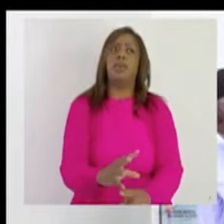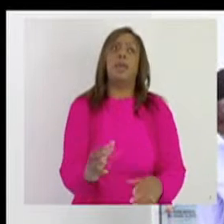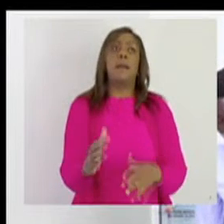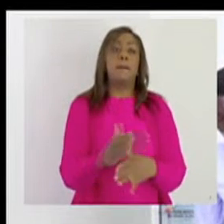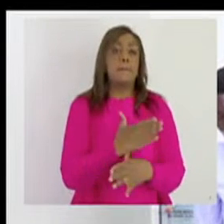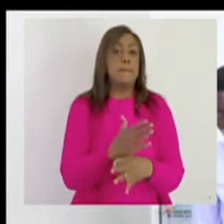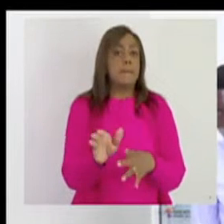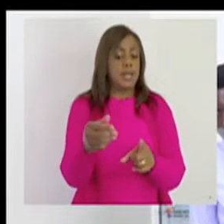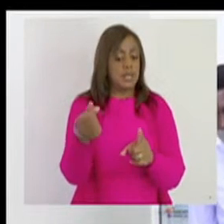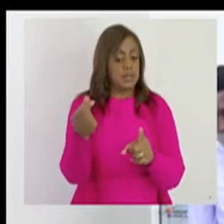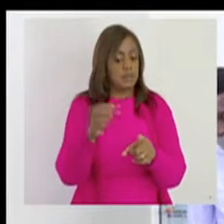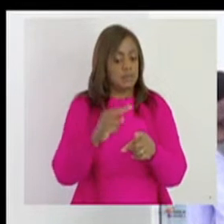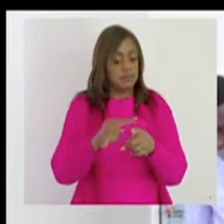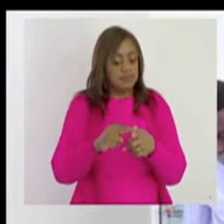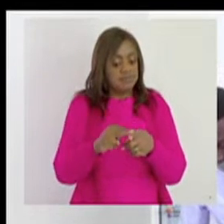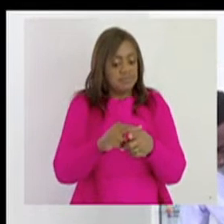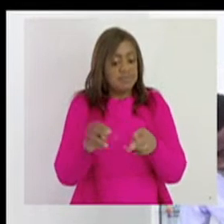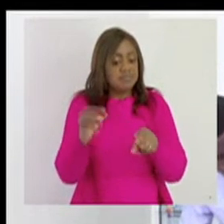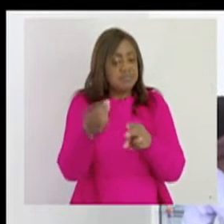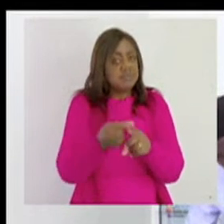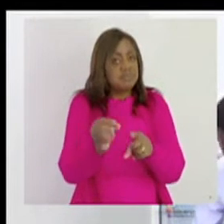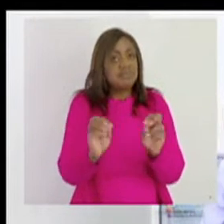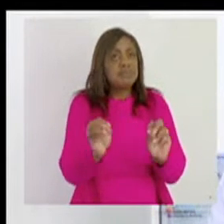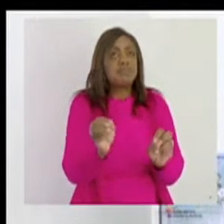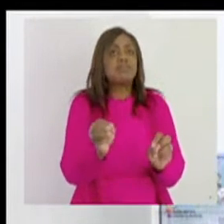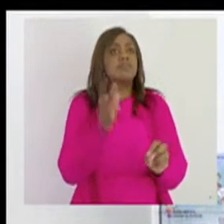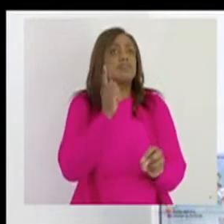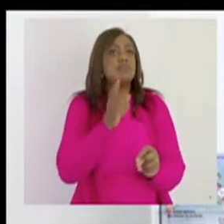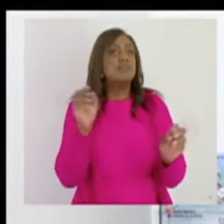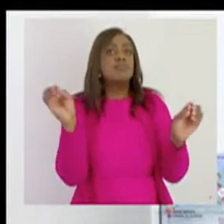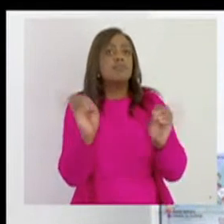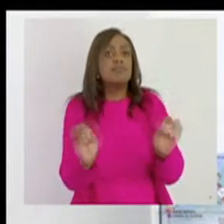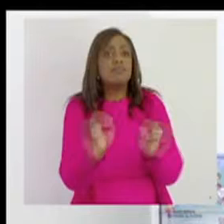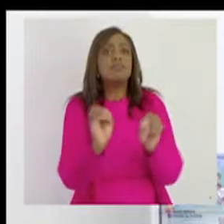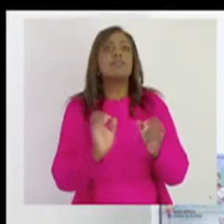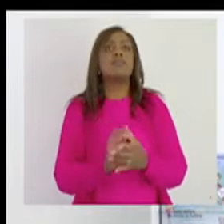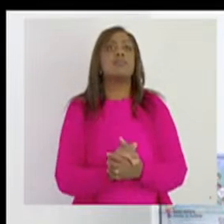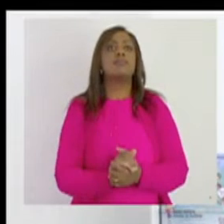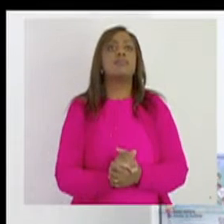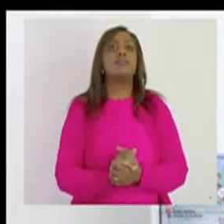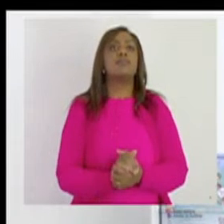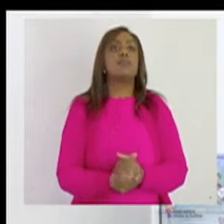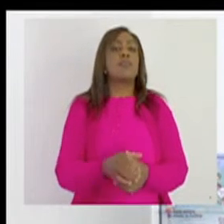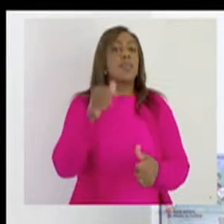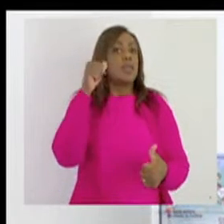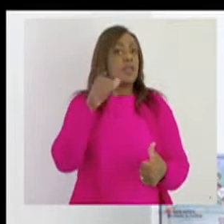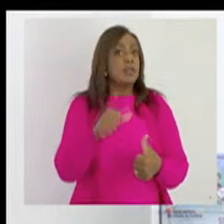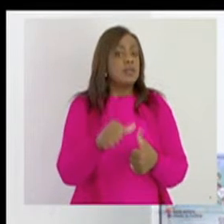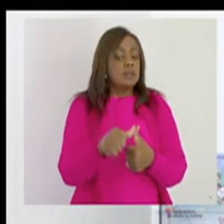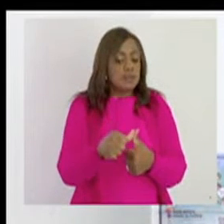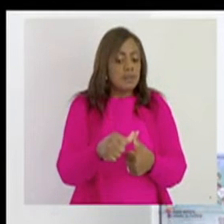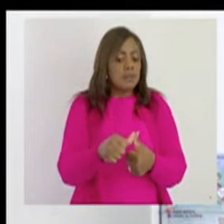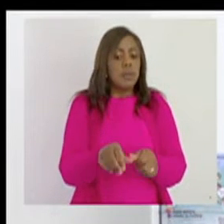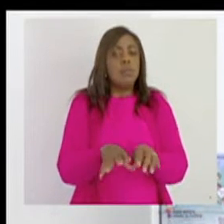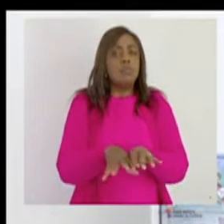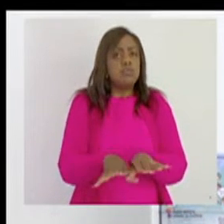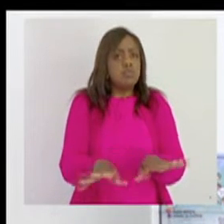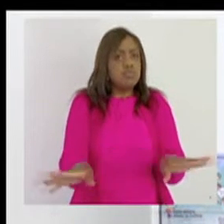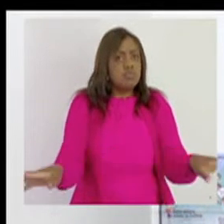body fluids, such as the semen, the vaginal fluids, and then others. They also spread through